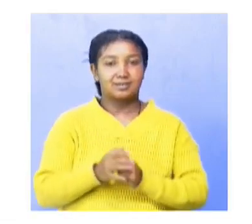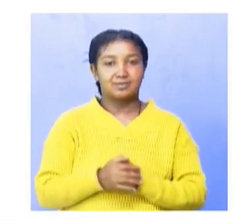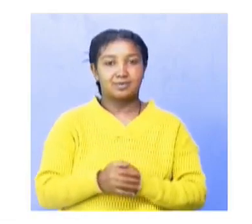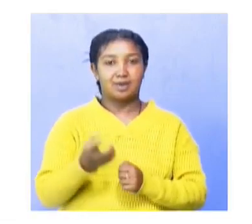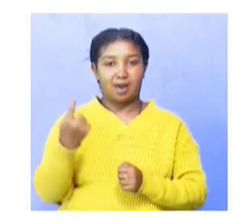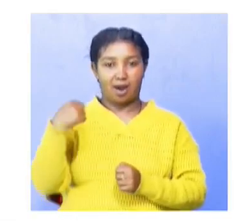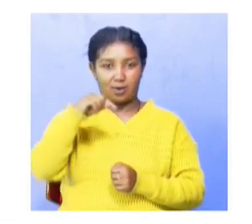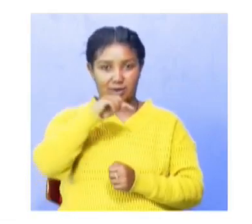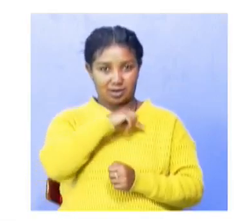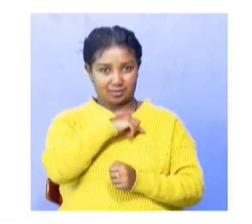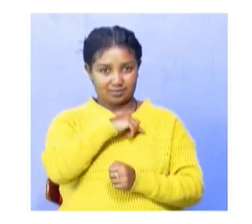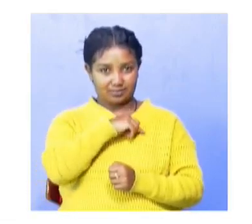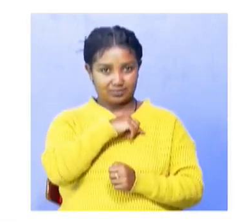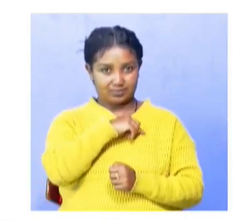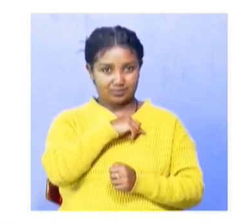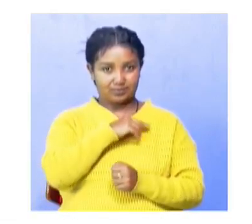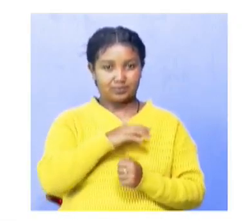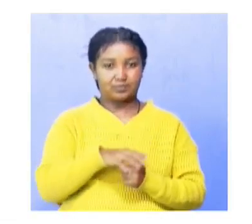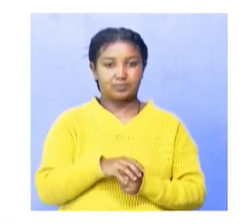our